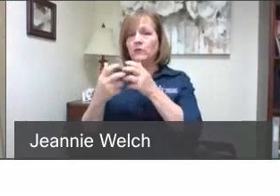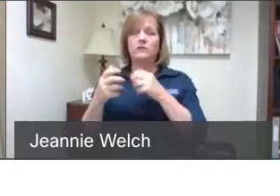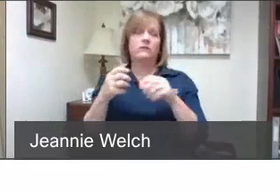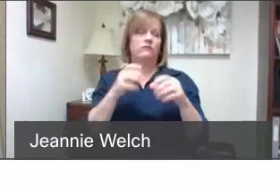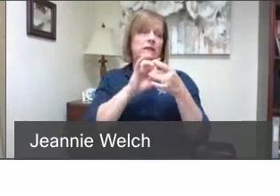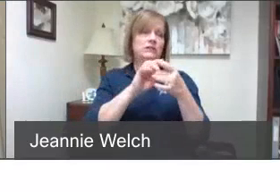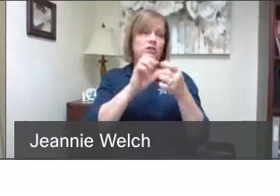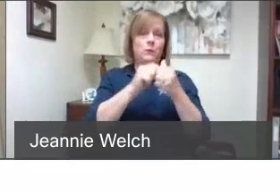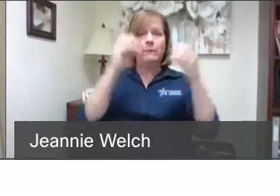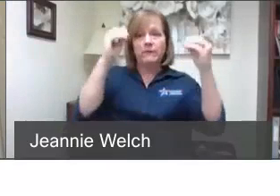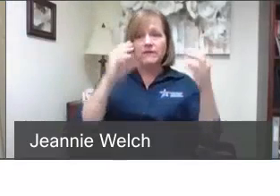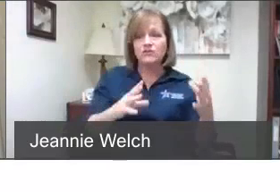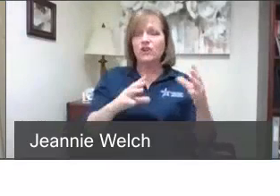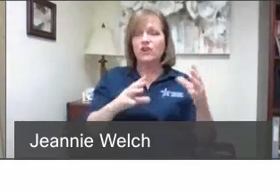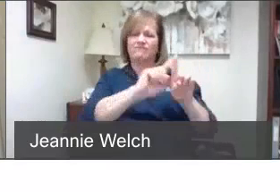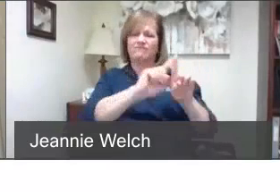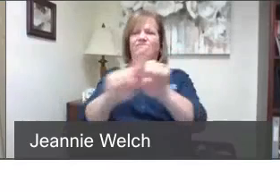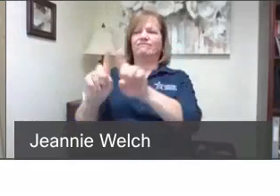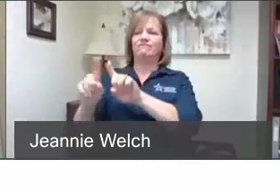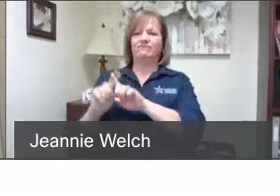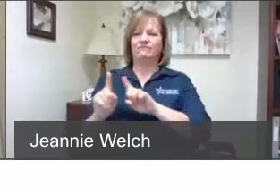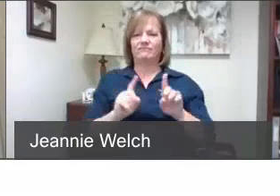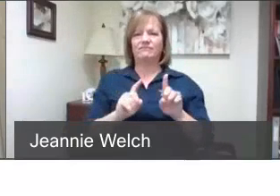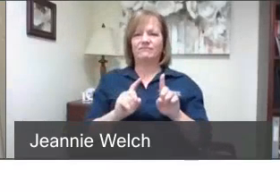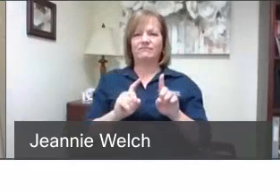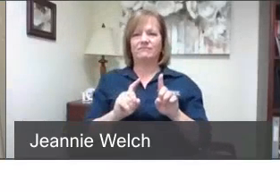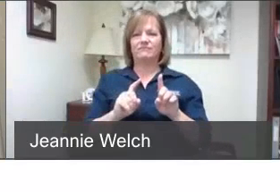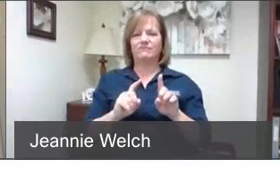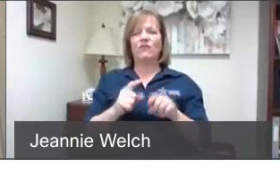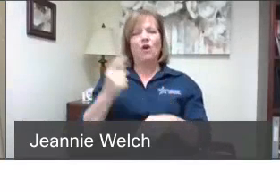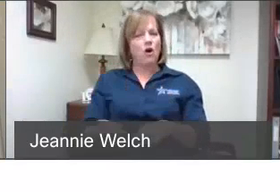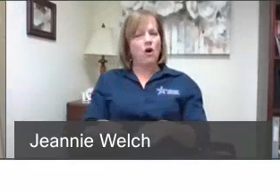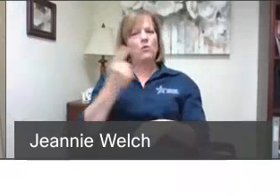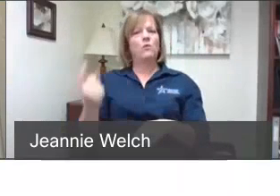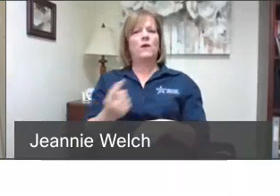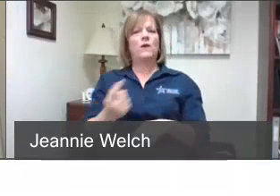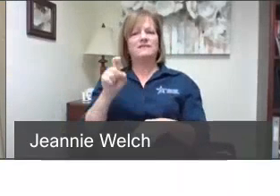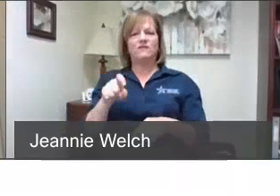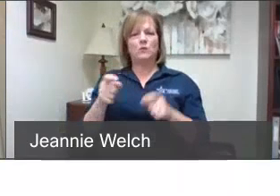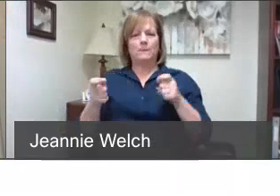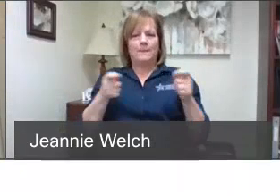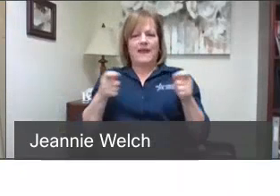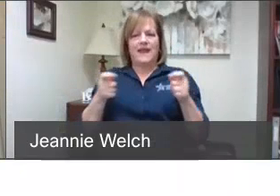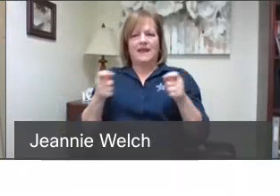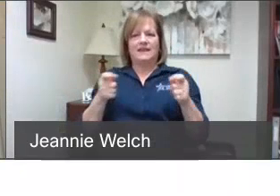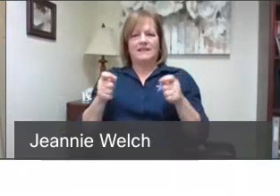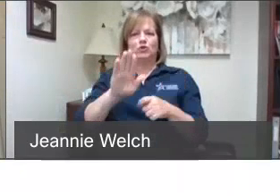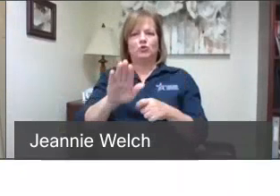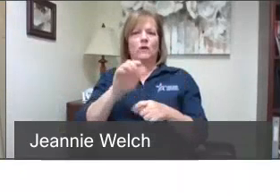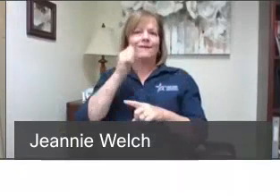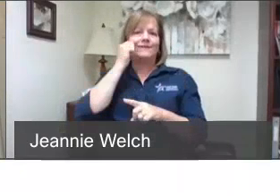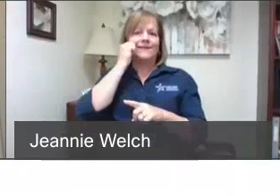professors, different things like that. It's always helping managing our daily